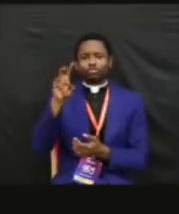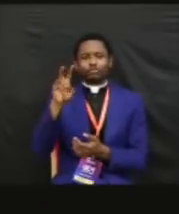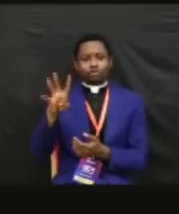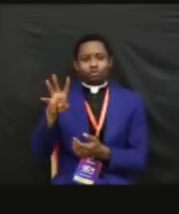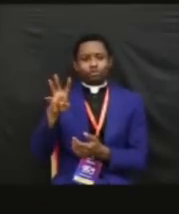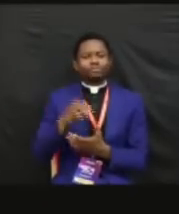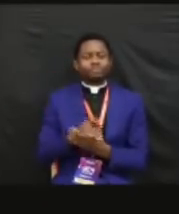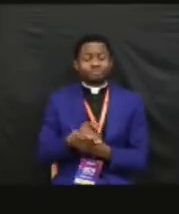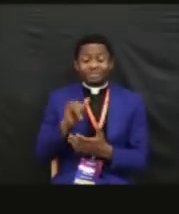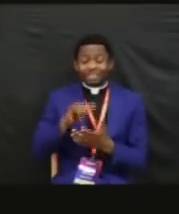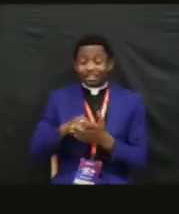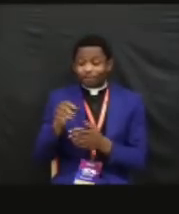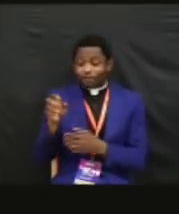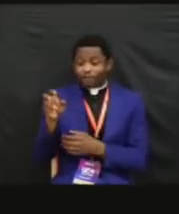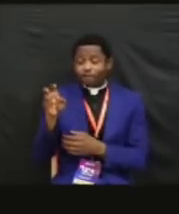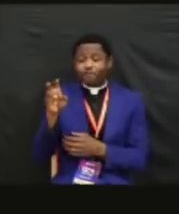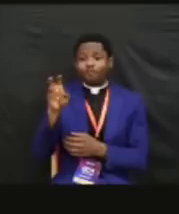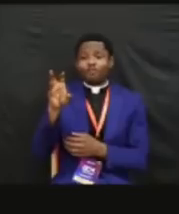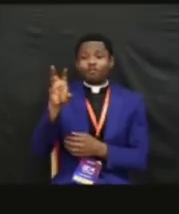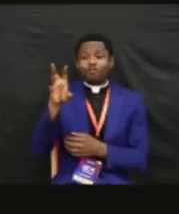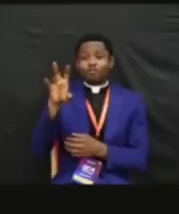During the period, 46,743